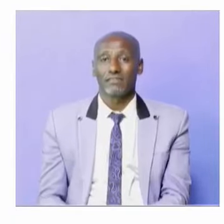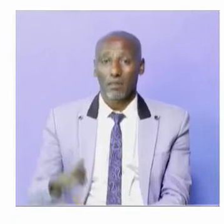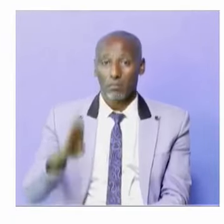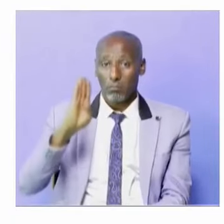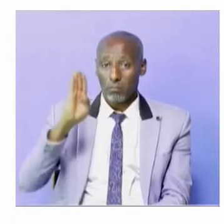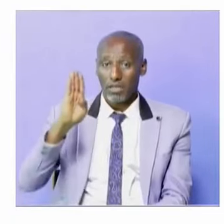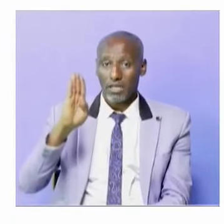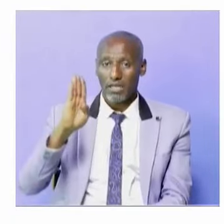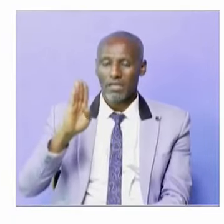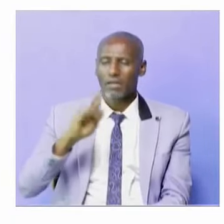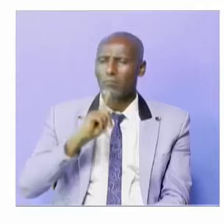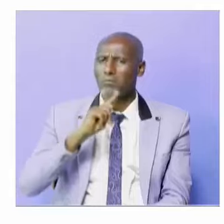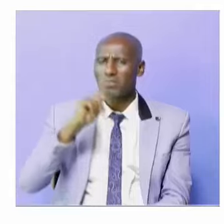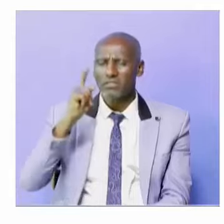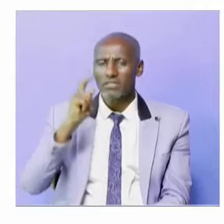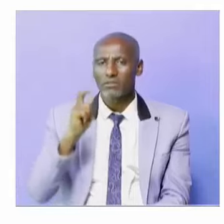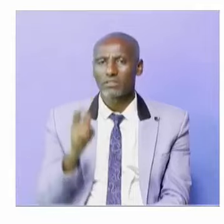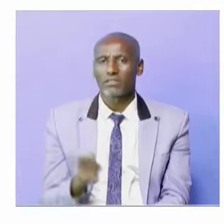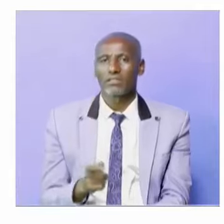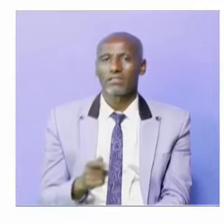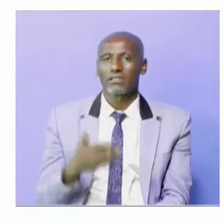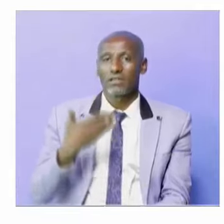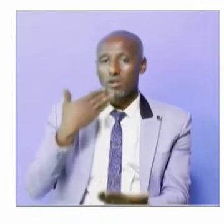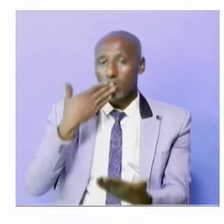What about good afternoon?